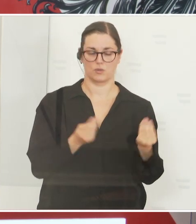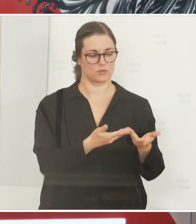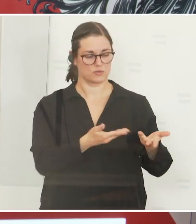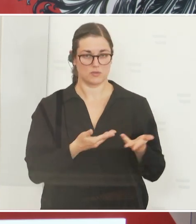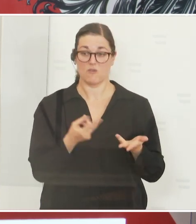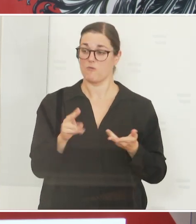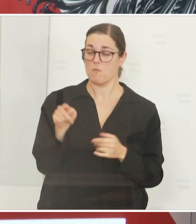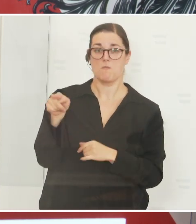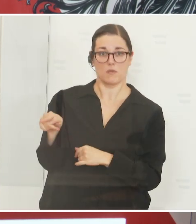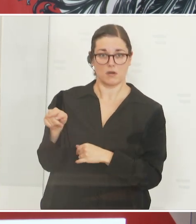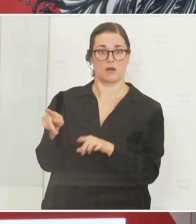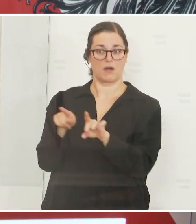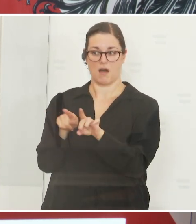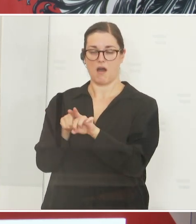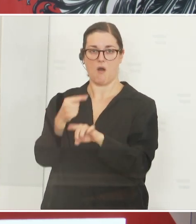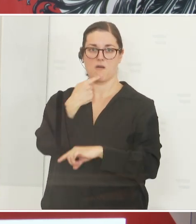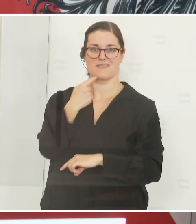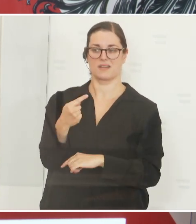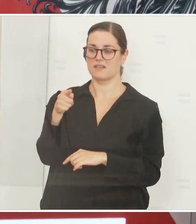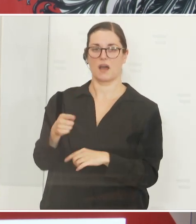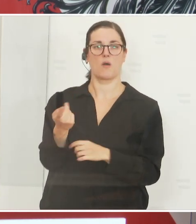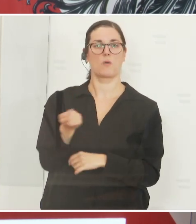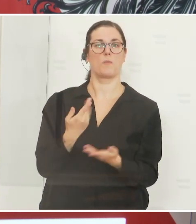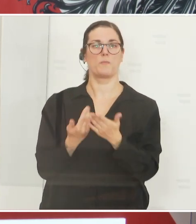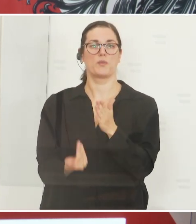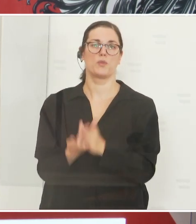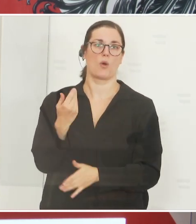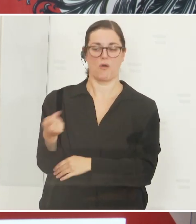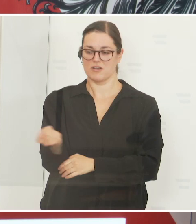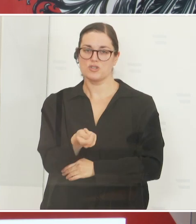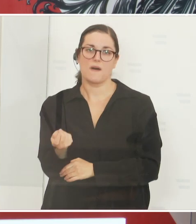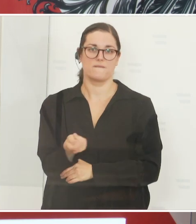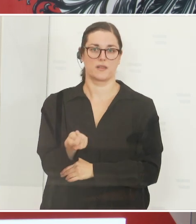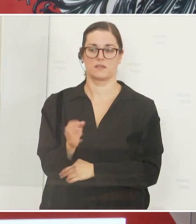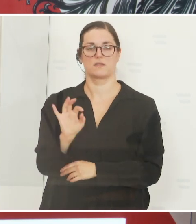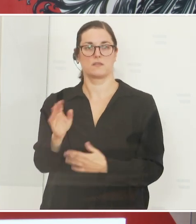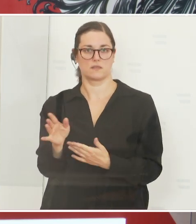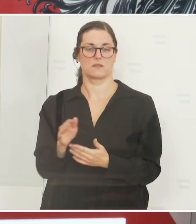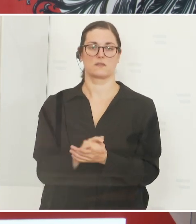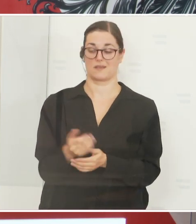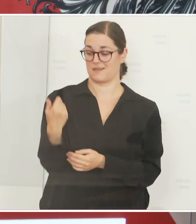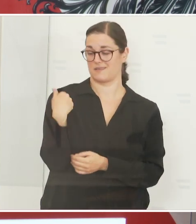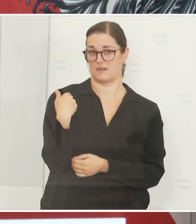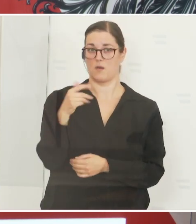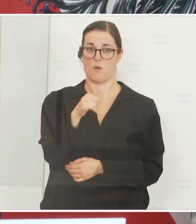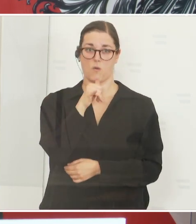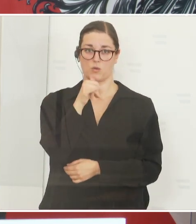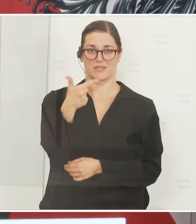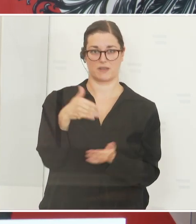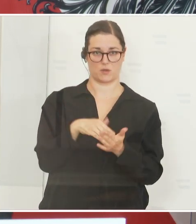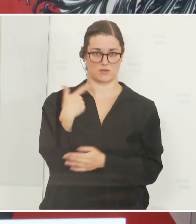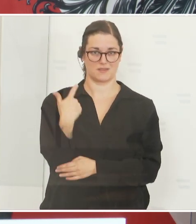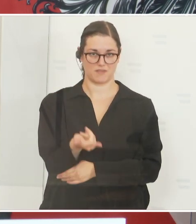sanctions against those responsible for this misuse of migration. Since October 2020, the EU